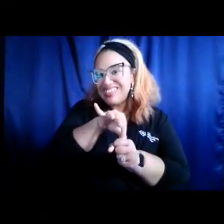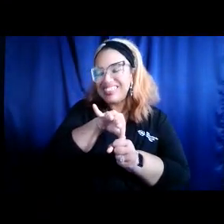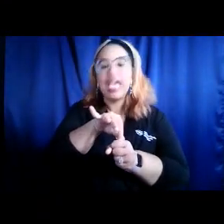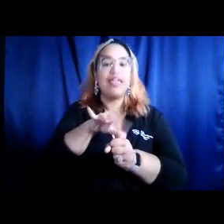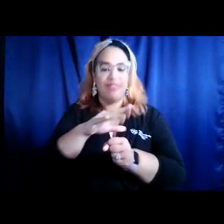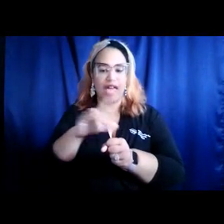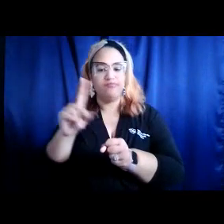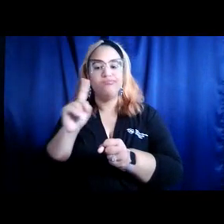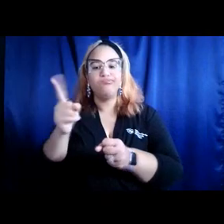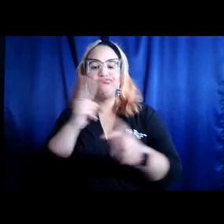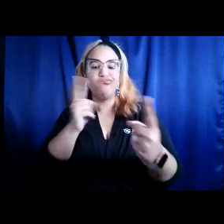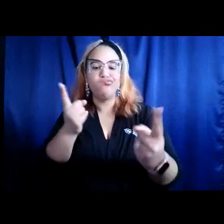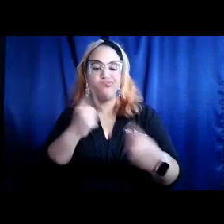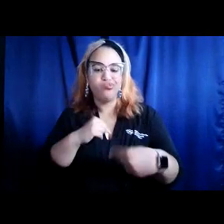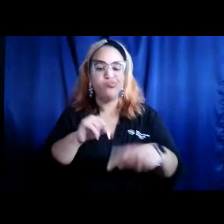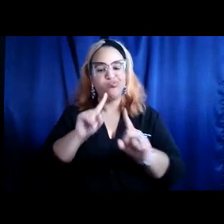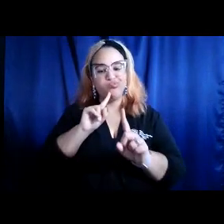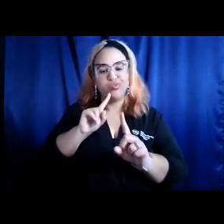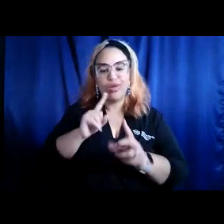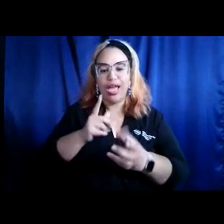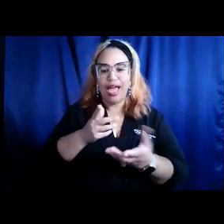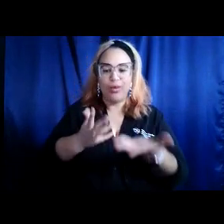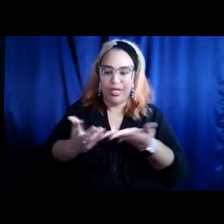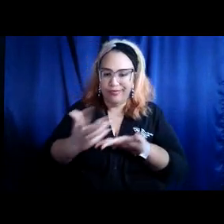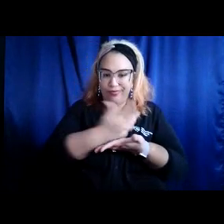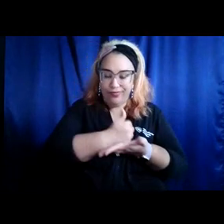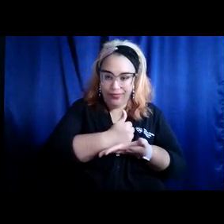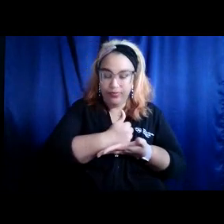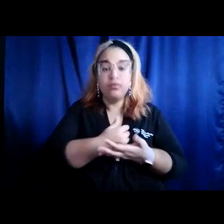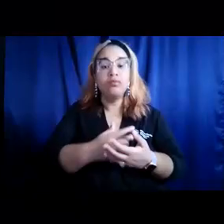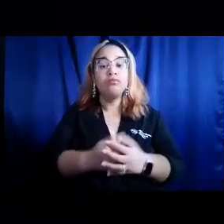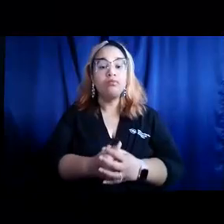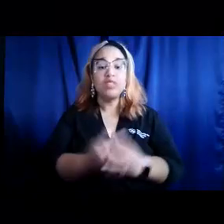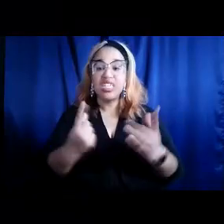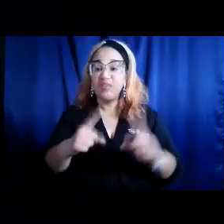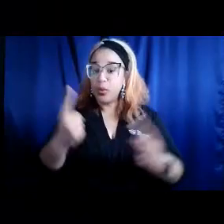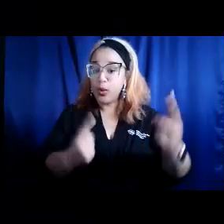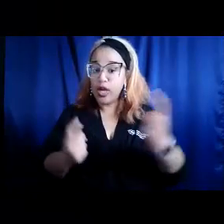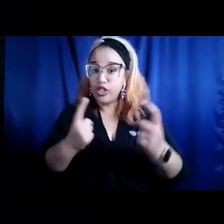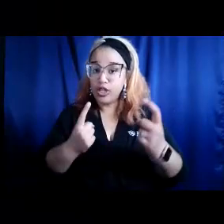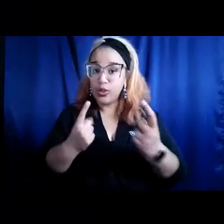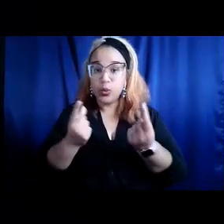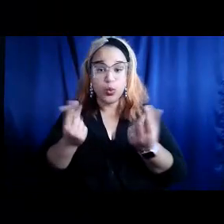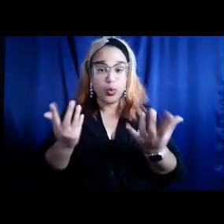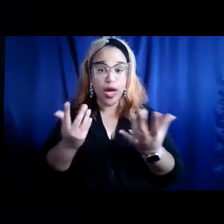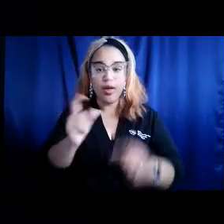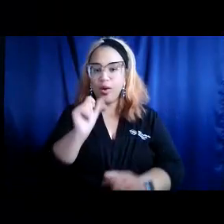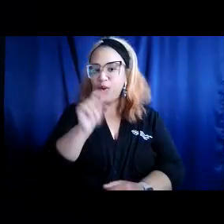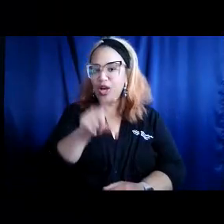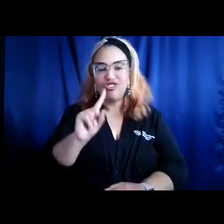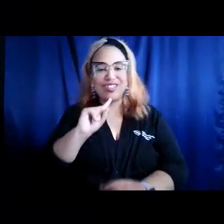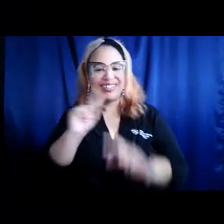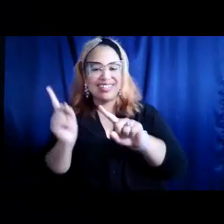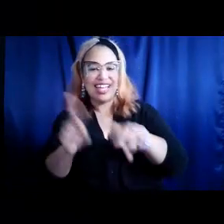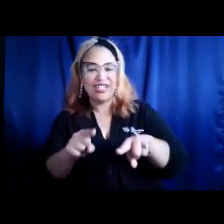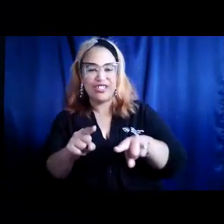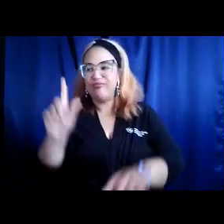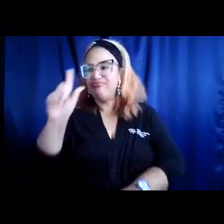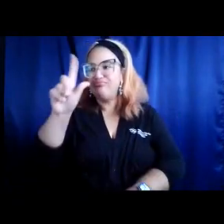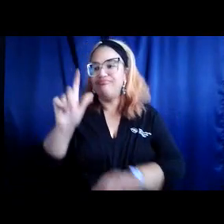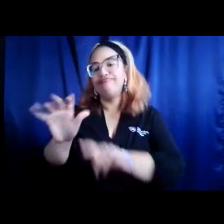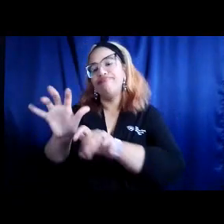the Q&A button at the top of your screen to ask questions. Allison, let's get started. Excellent.